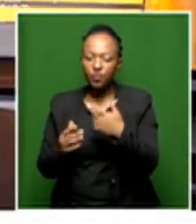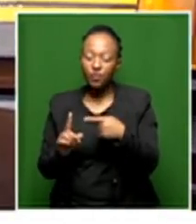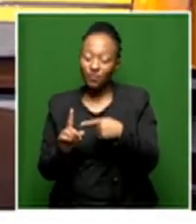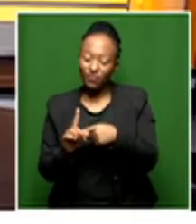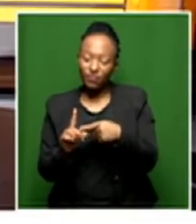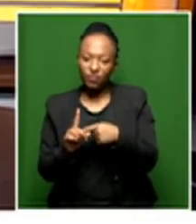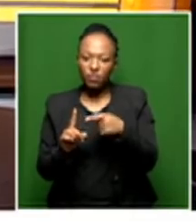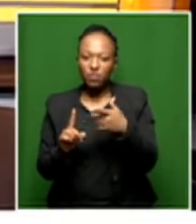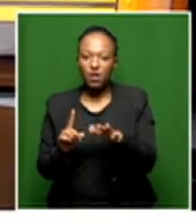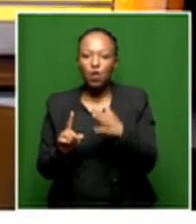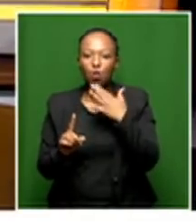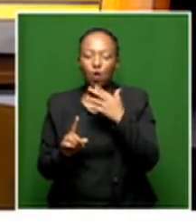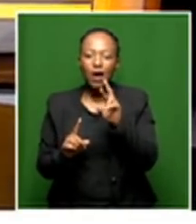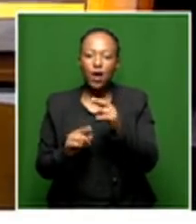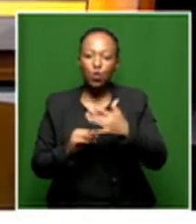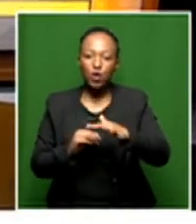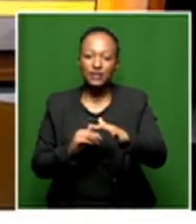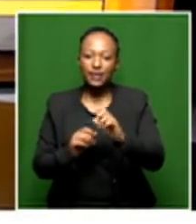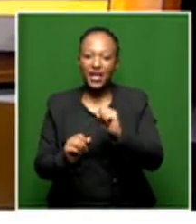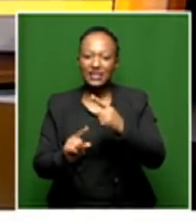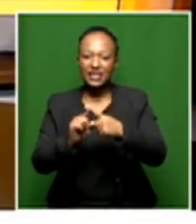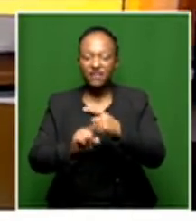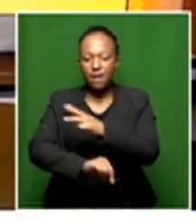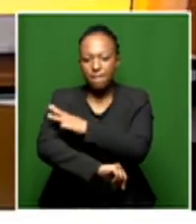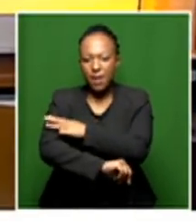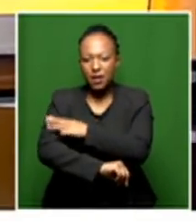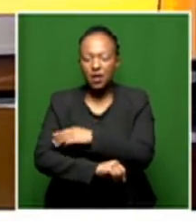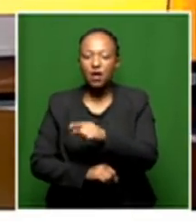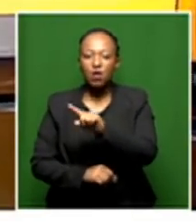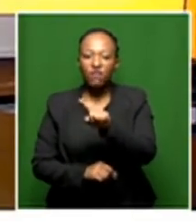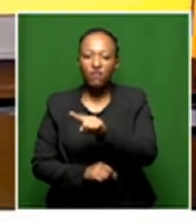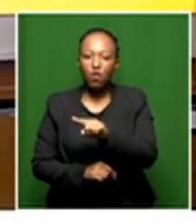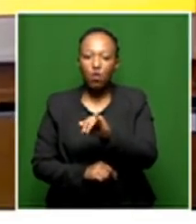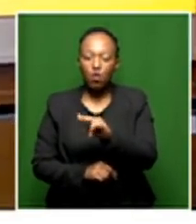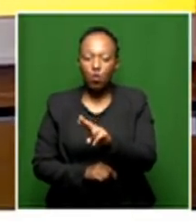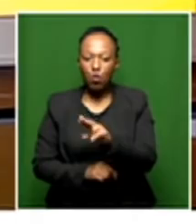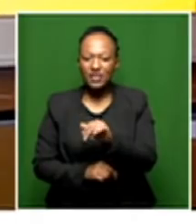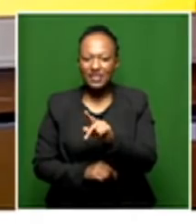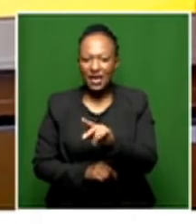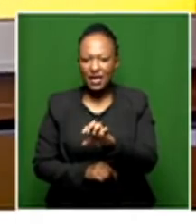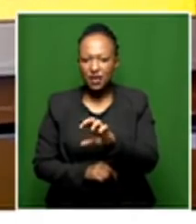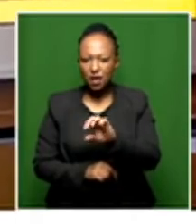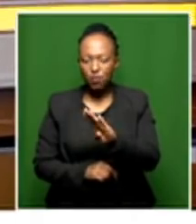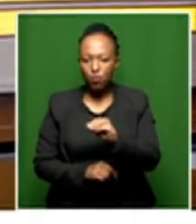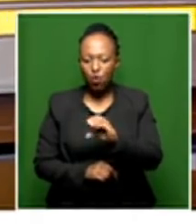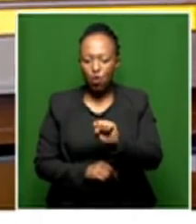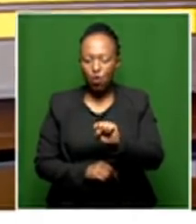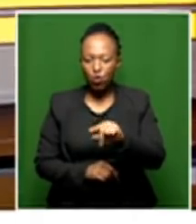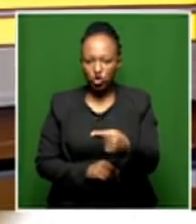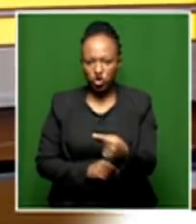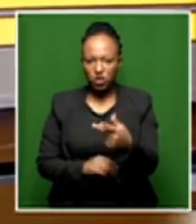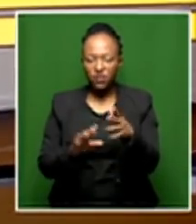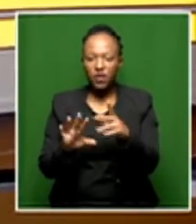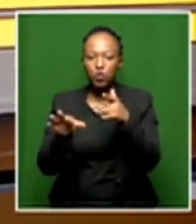Singo is Rand Water's executive manager for the Zuikerbosch Plant, talking to us about the continuing power failures